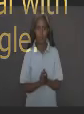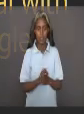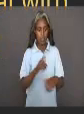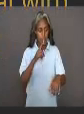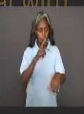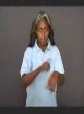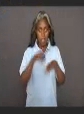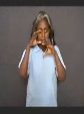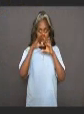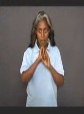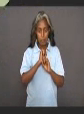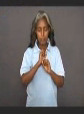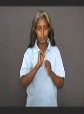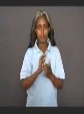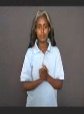Time's up.